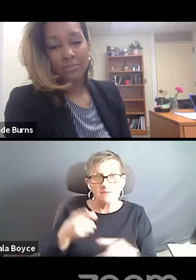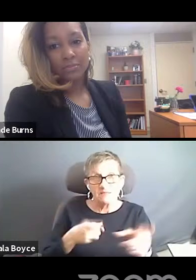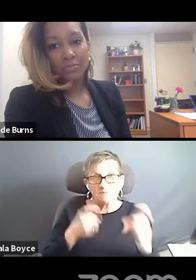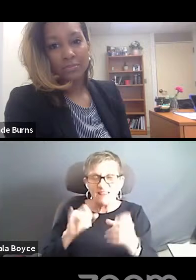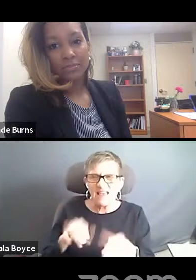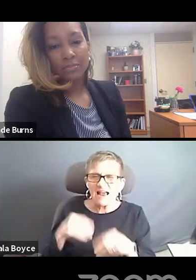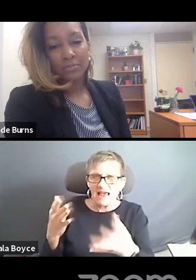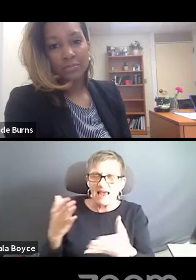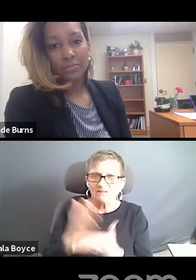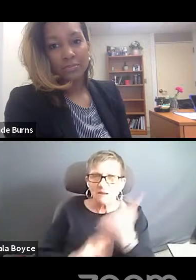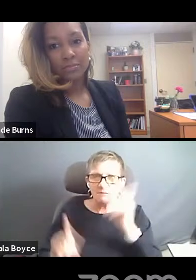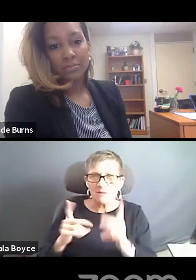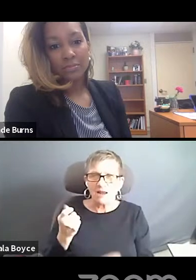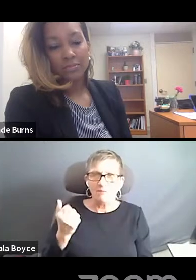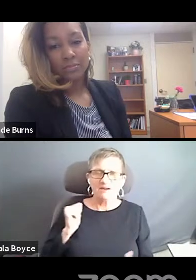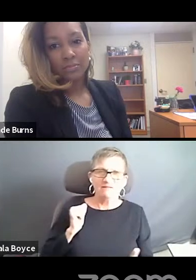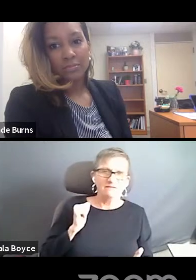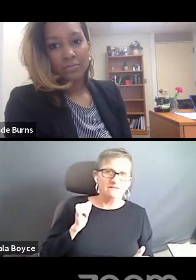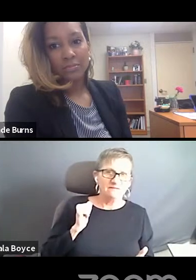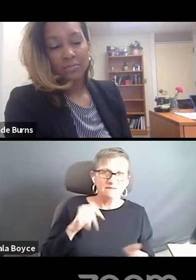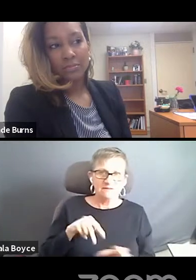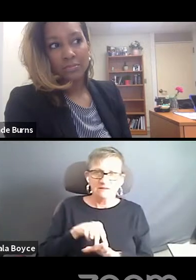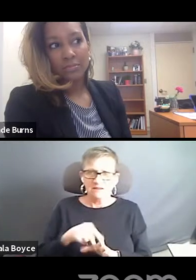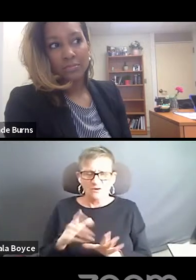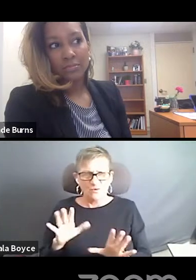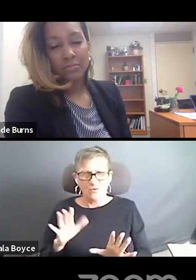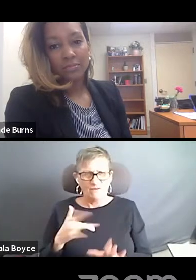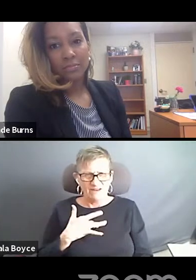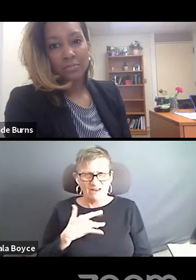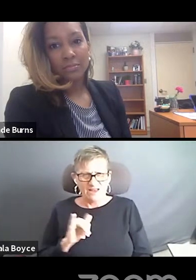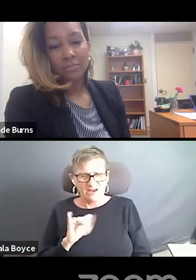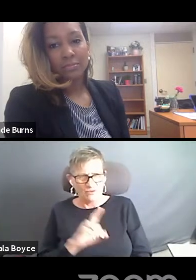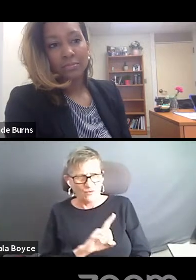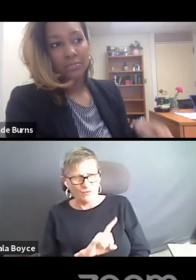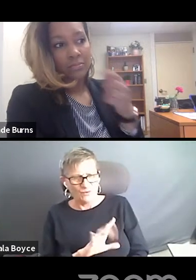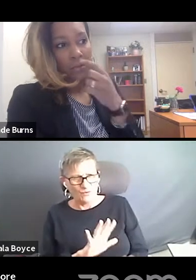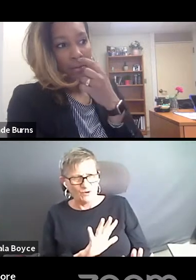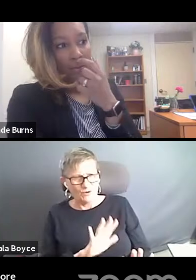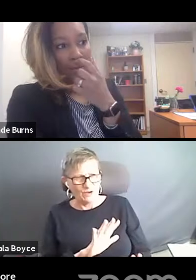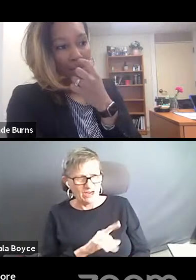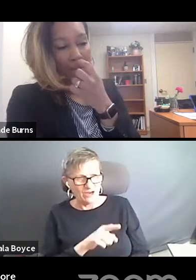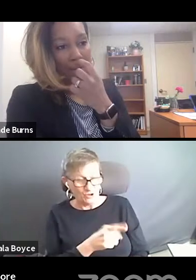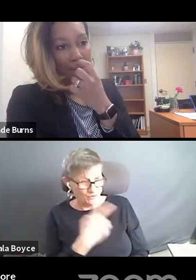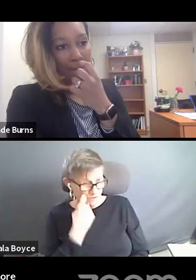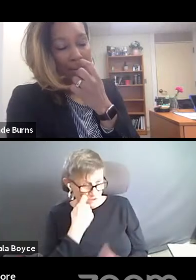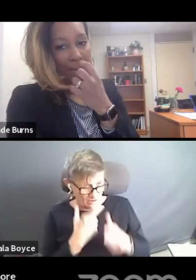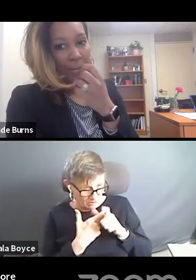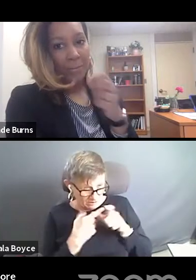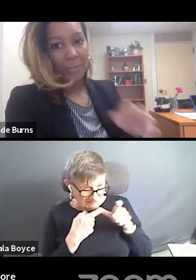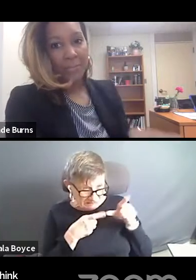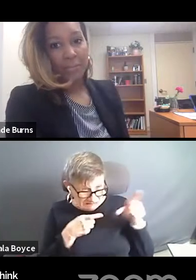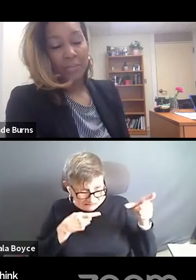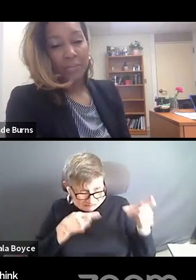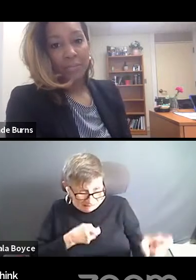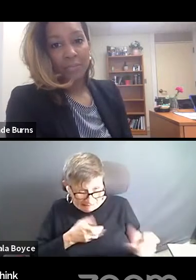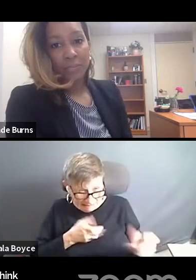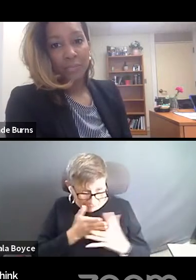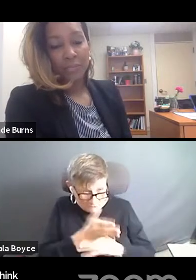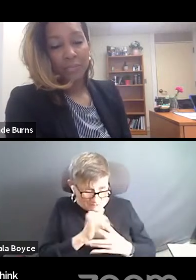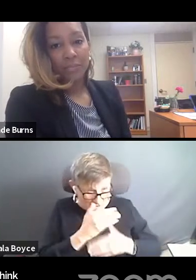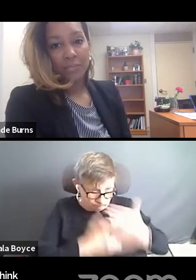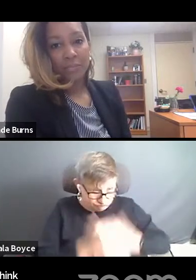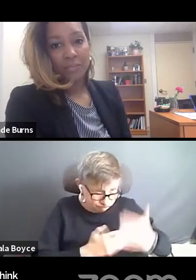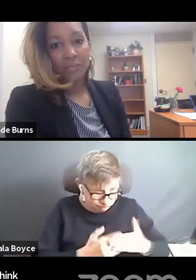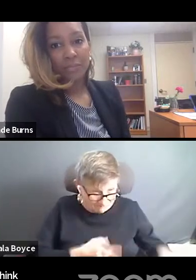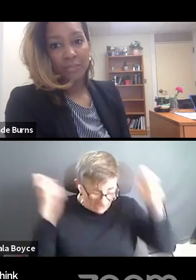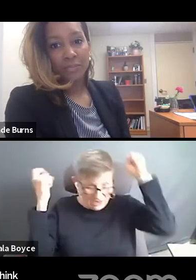of trepidation because they felt as though, wait a minute, so you now sped through some process in warp speed, and